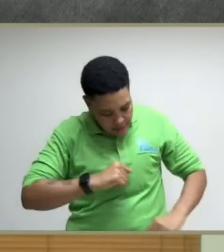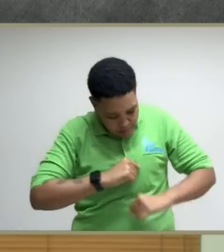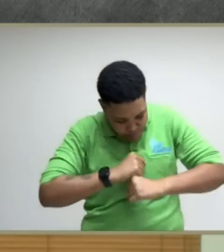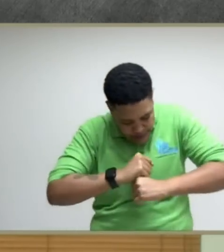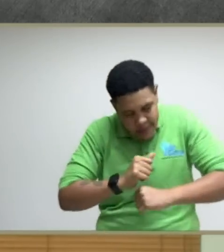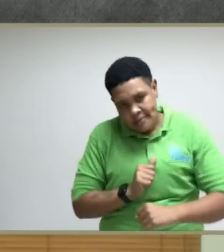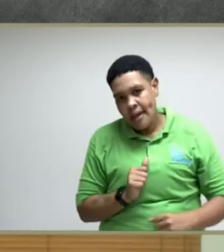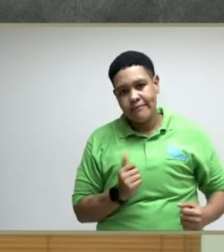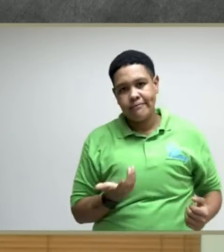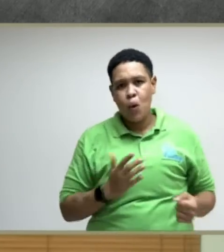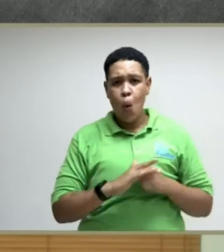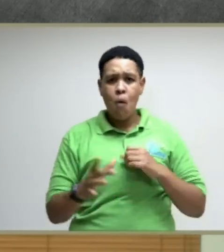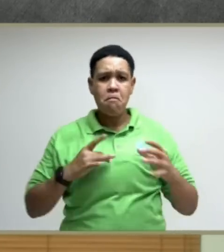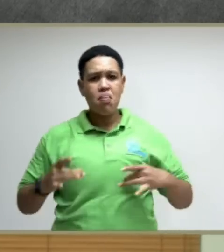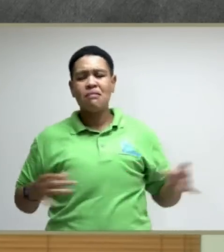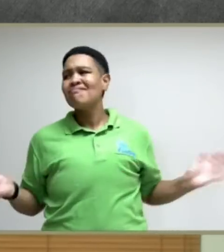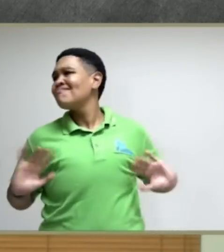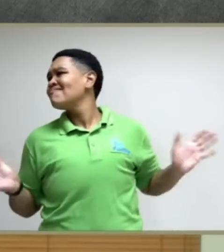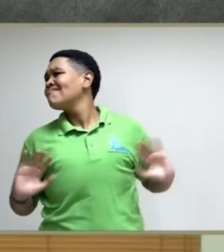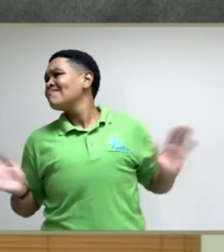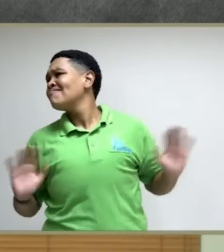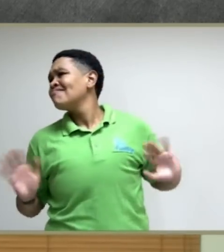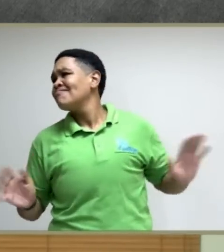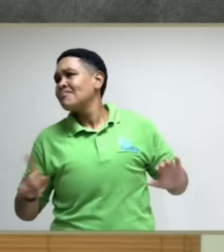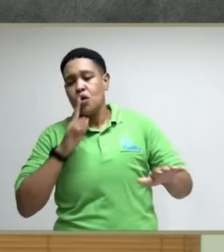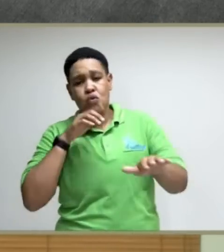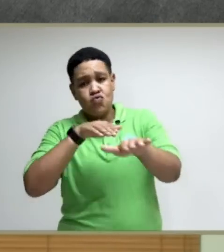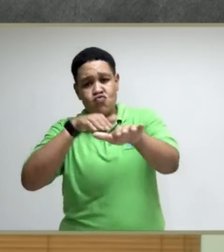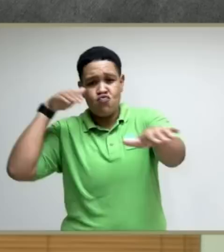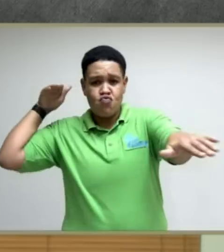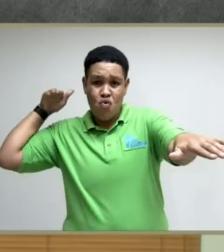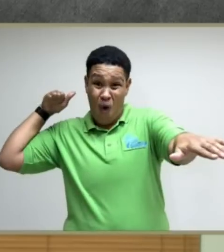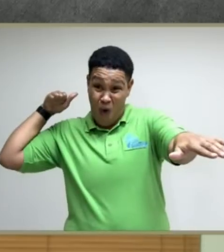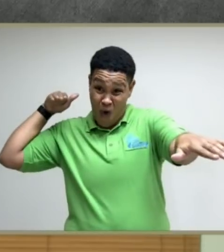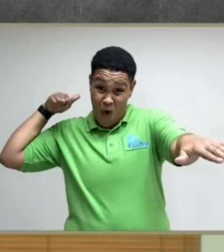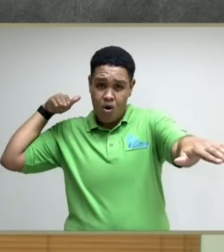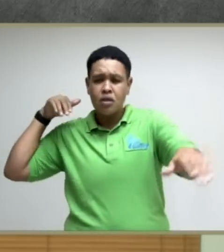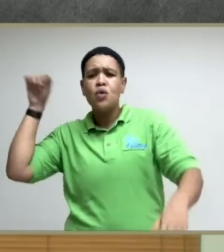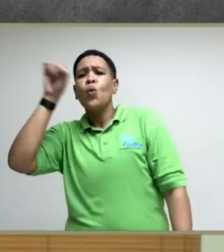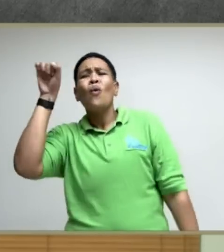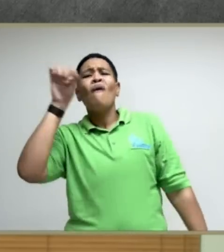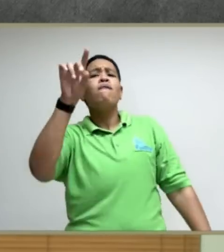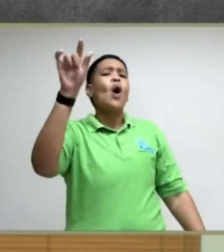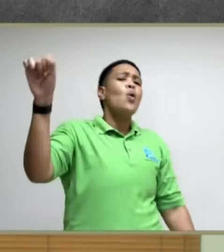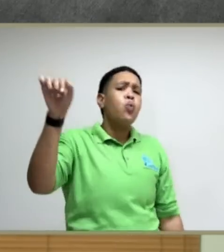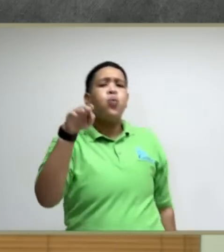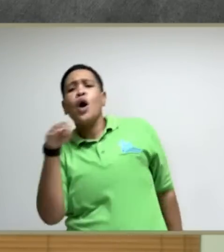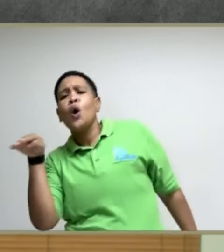yourself from getting into problems such as road traffic accidents that are going to have a